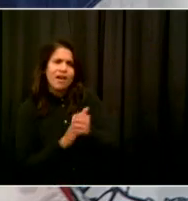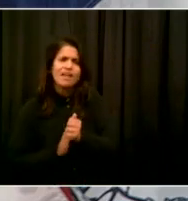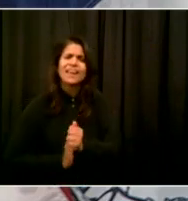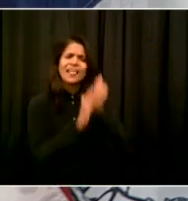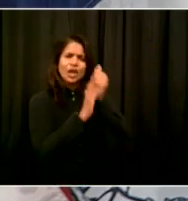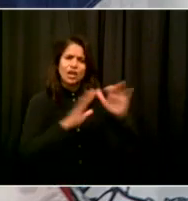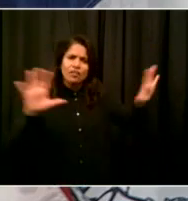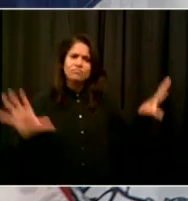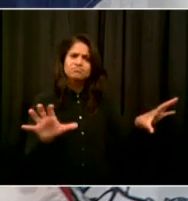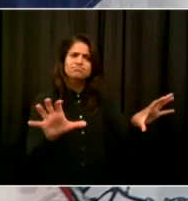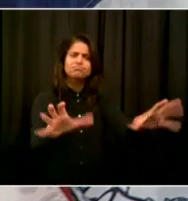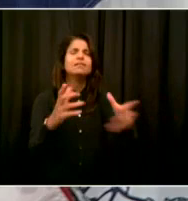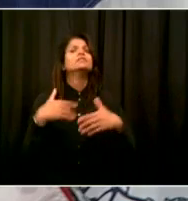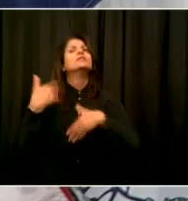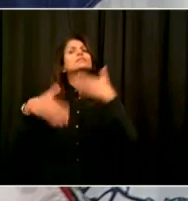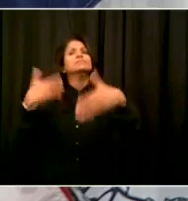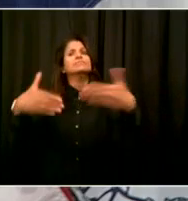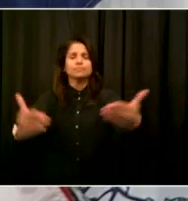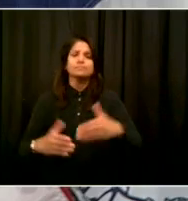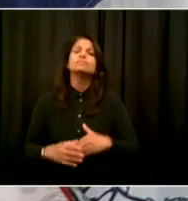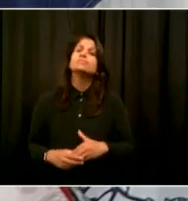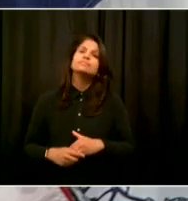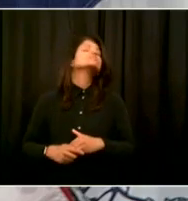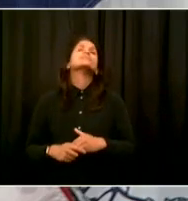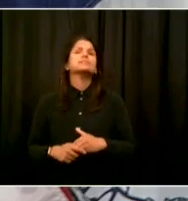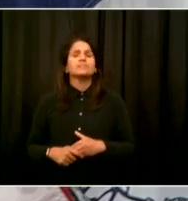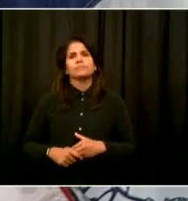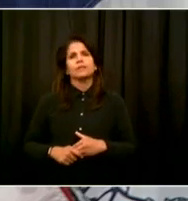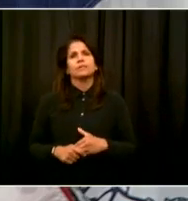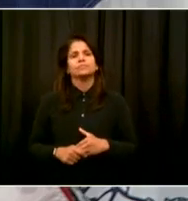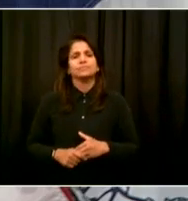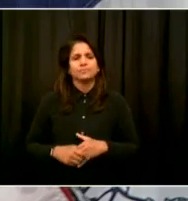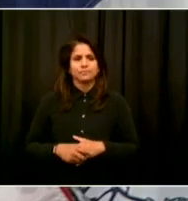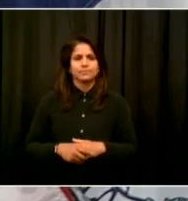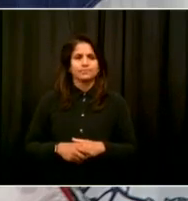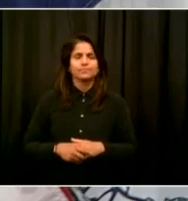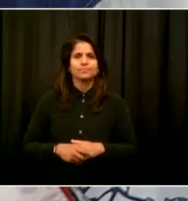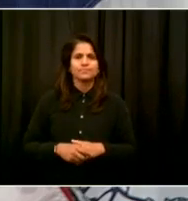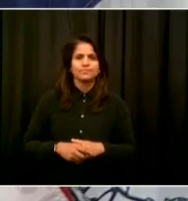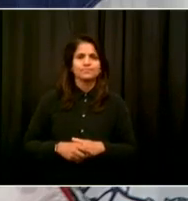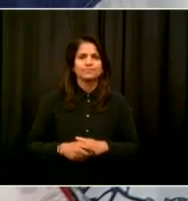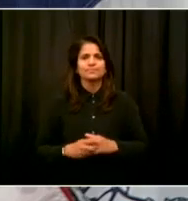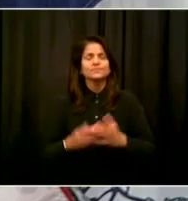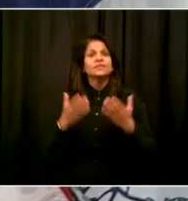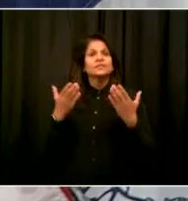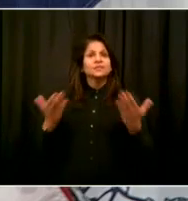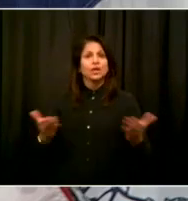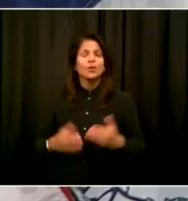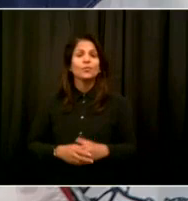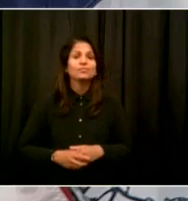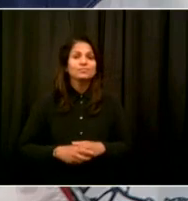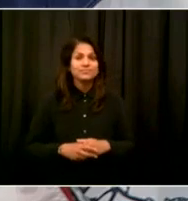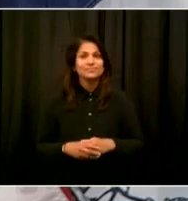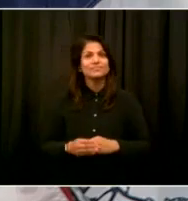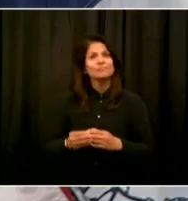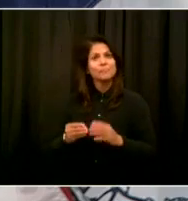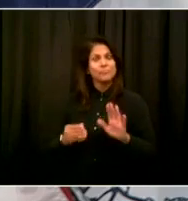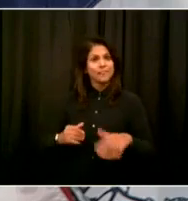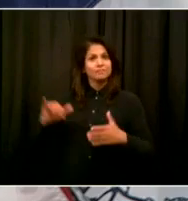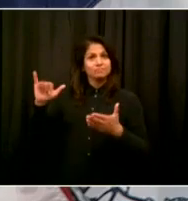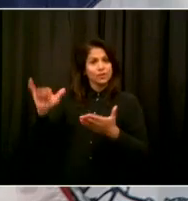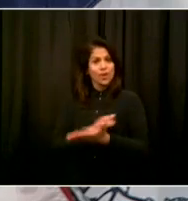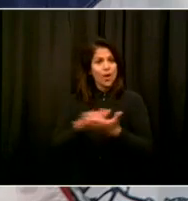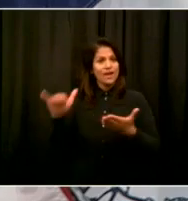amazing turning point. But what it means for us here in New York City in particular is that we will have three things that we need desperately. We will now